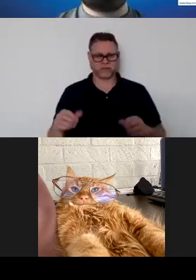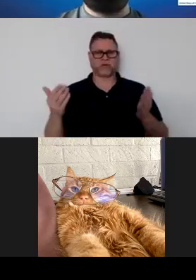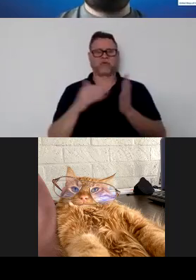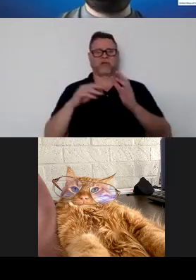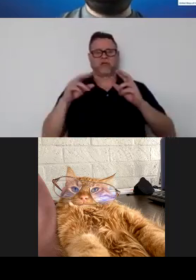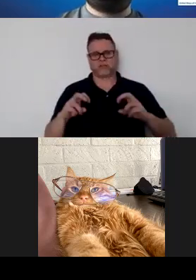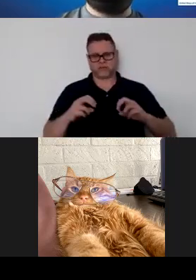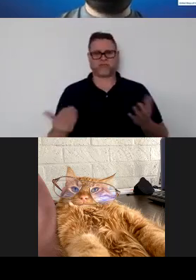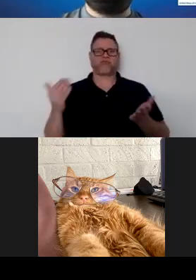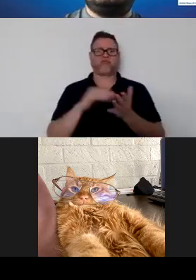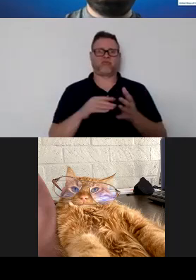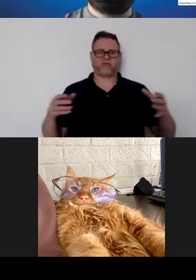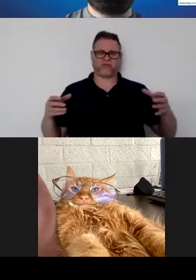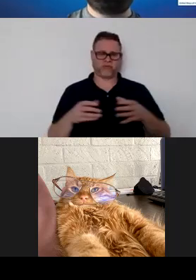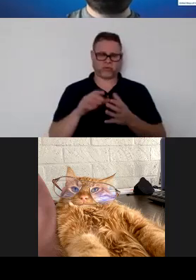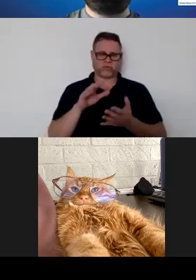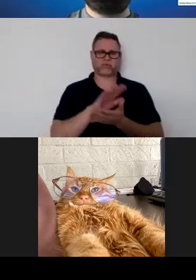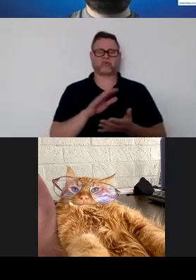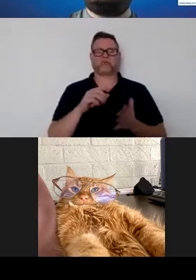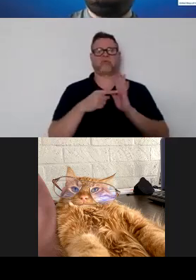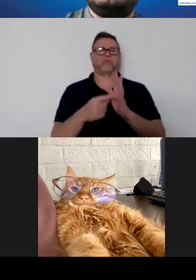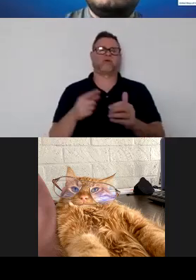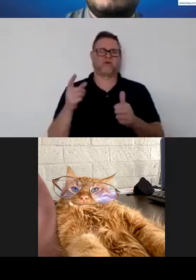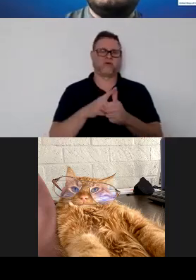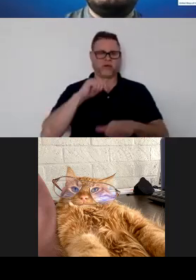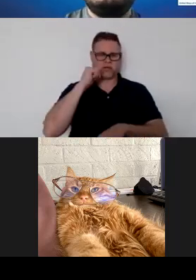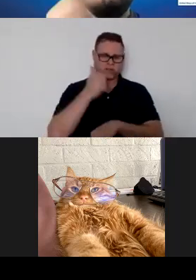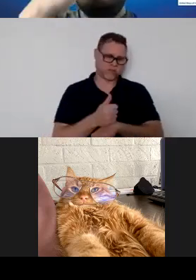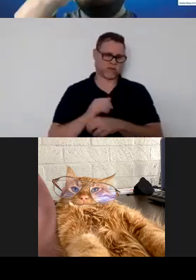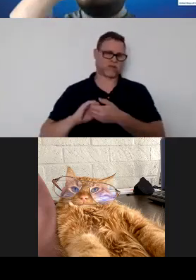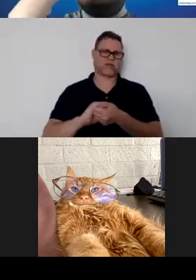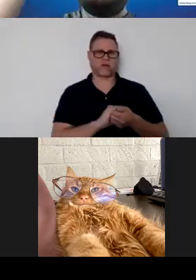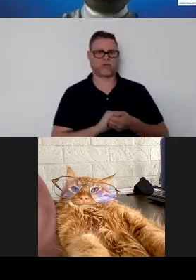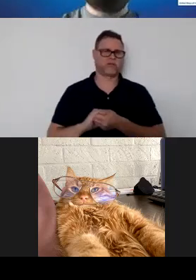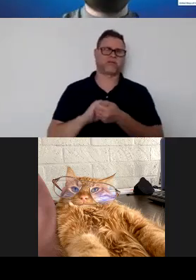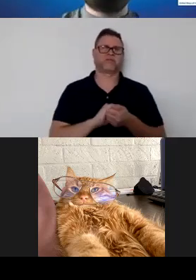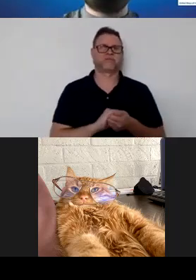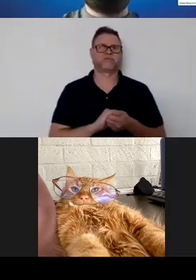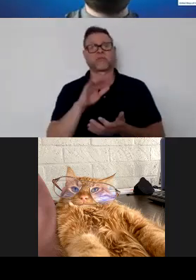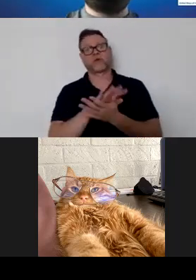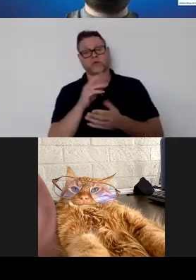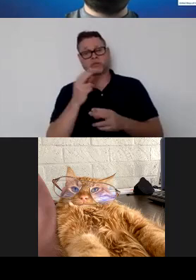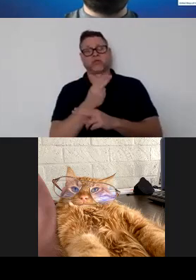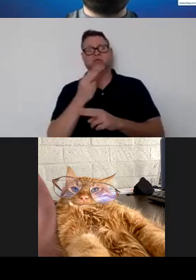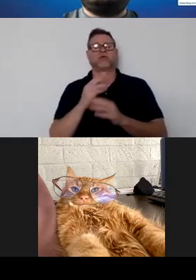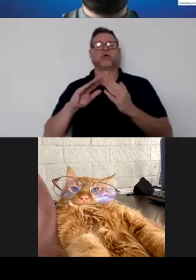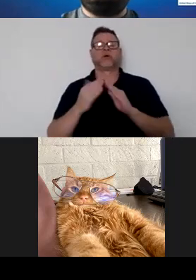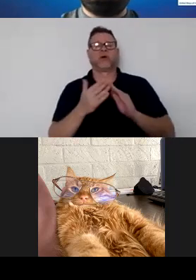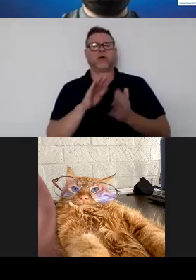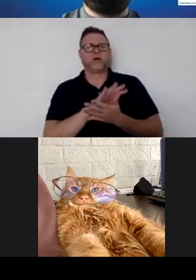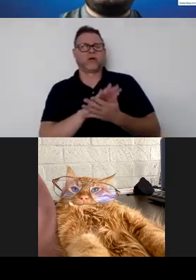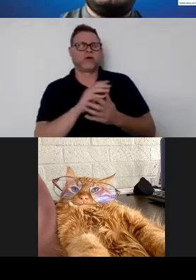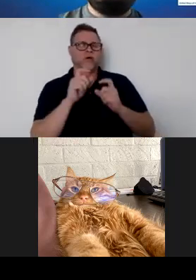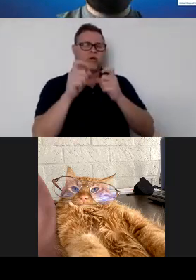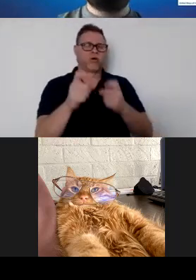and reforming the community school model. So first is establishing collaboratives. Schools can use the community schools grant funding